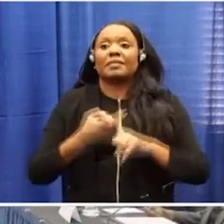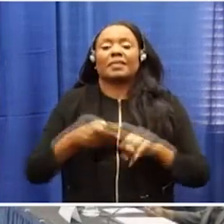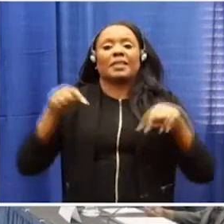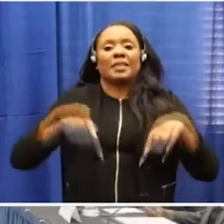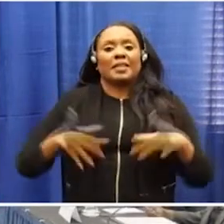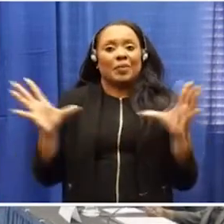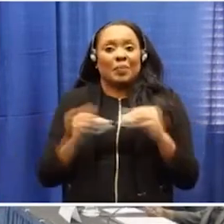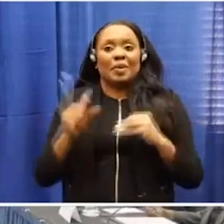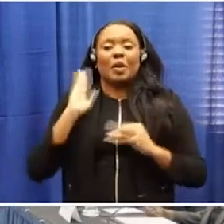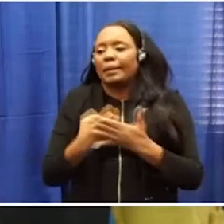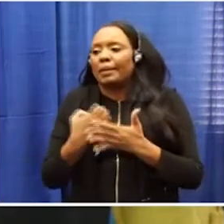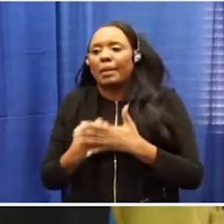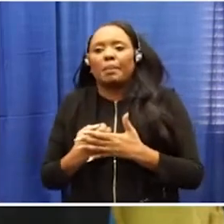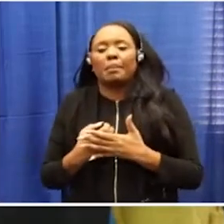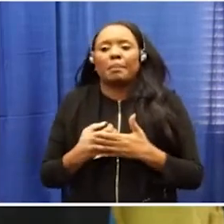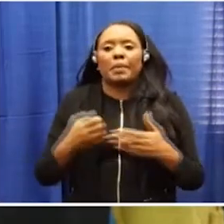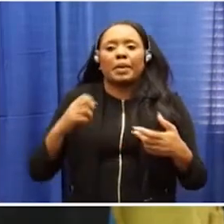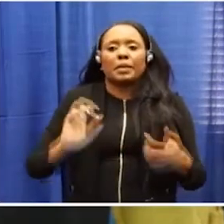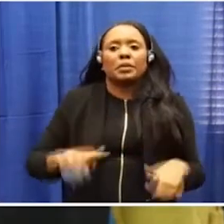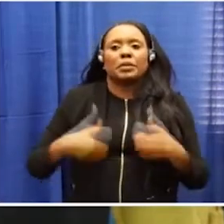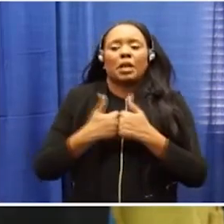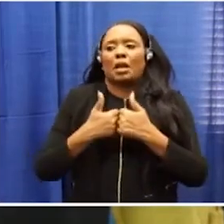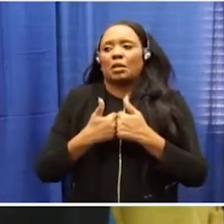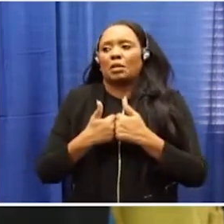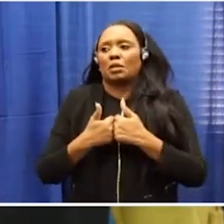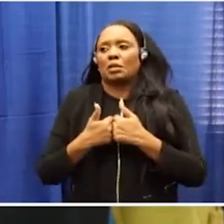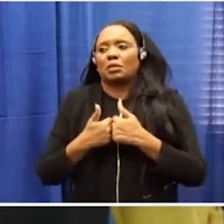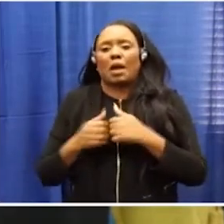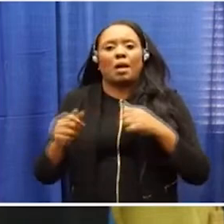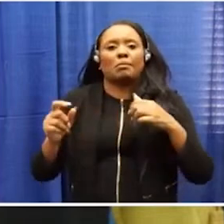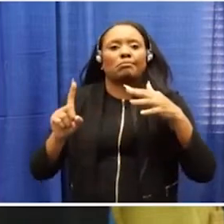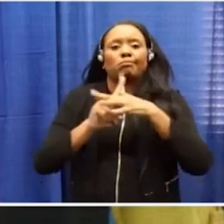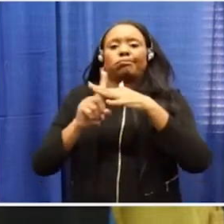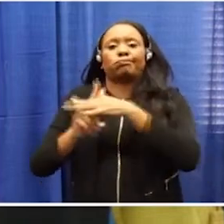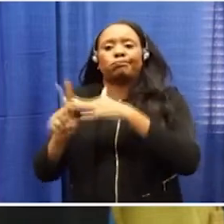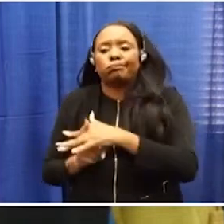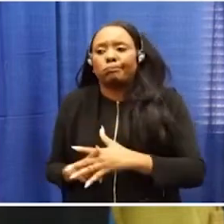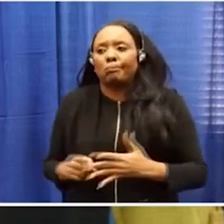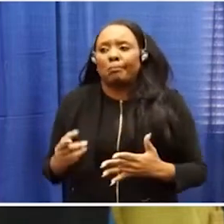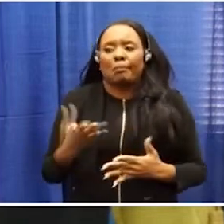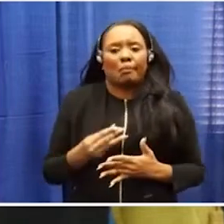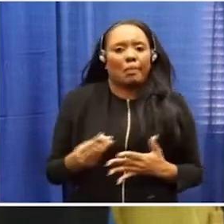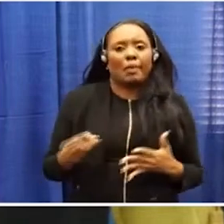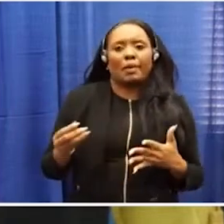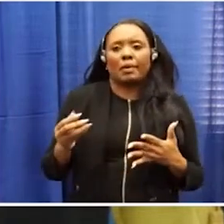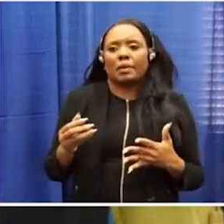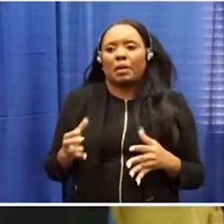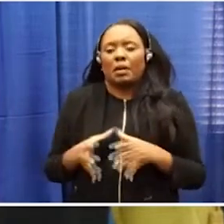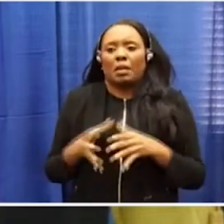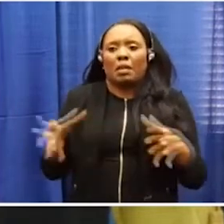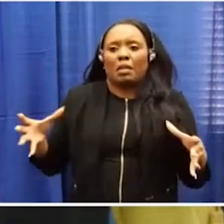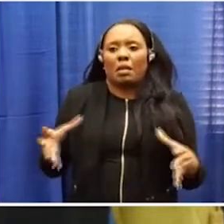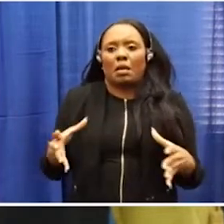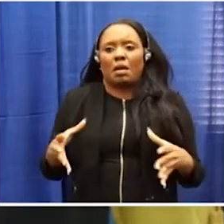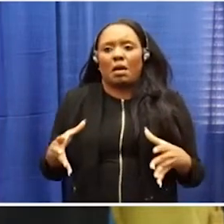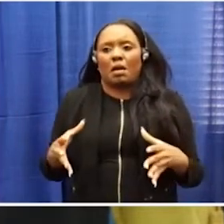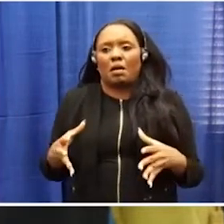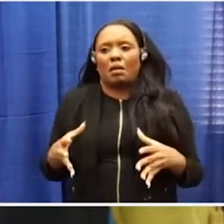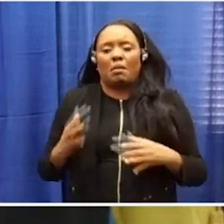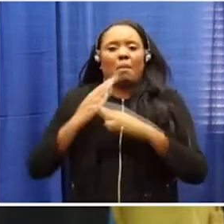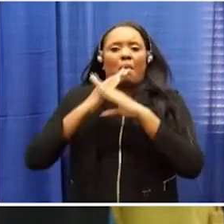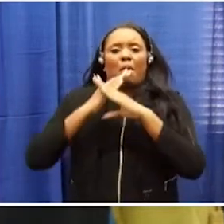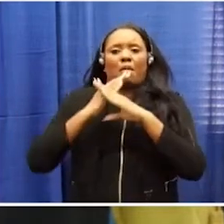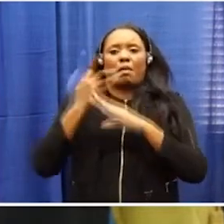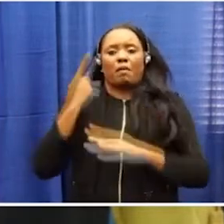have arisen that exacerbate regional vulnerabilities and have resulted in significant setbacks to